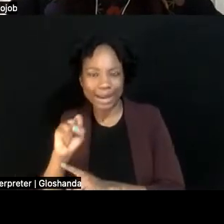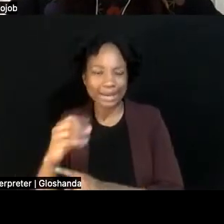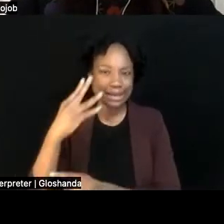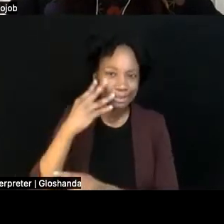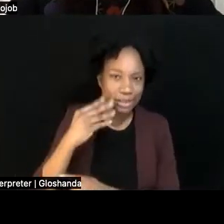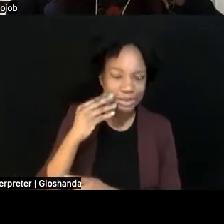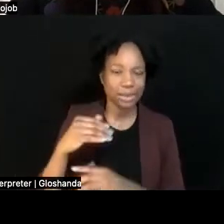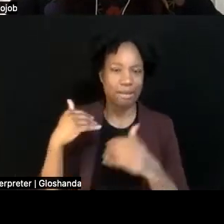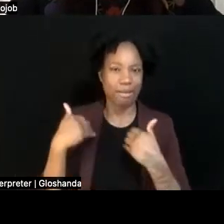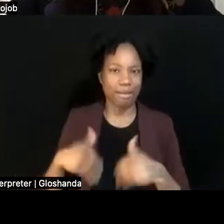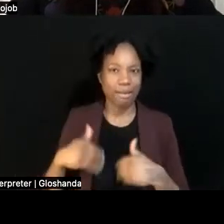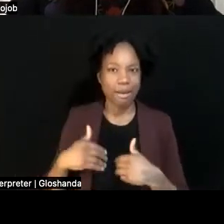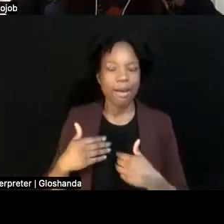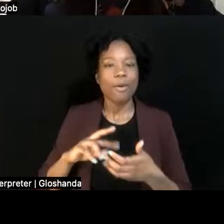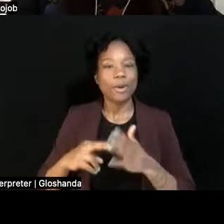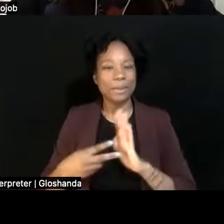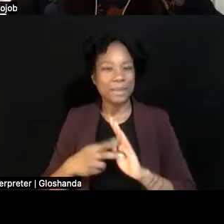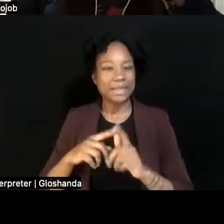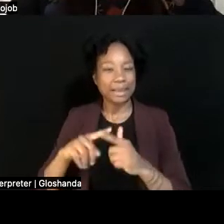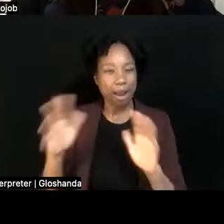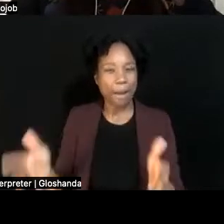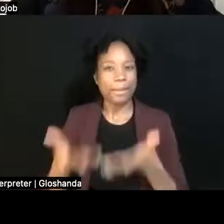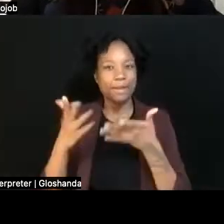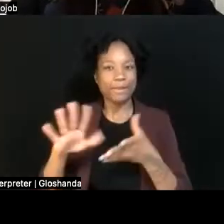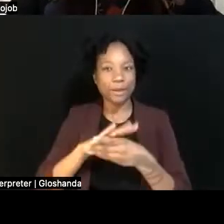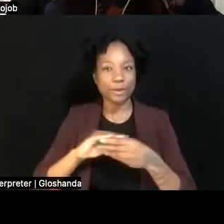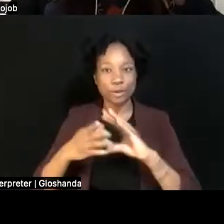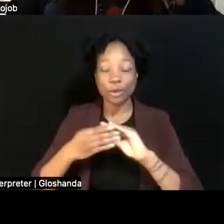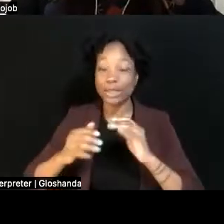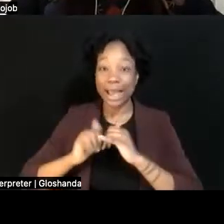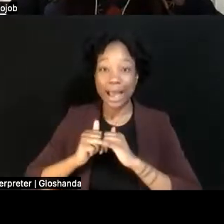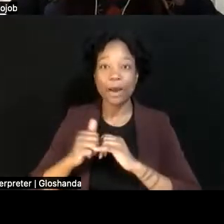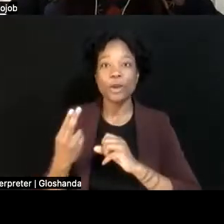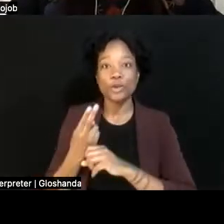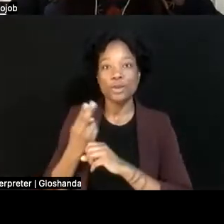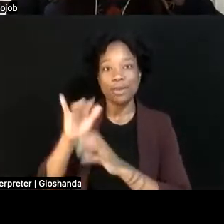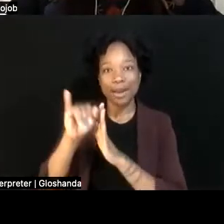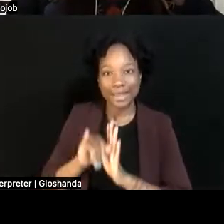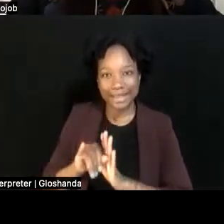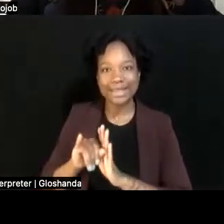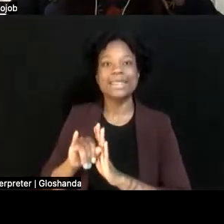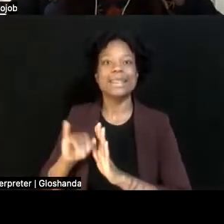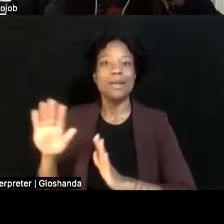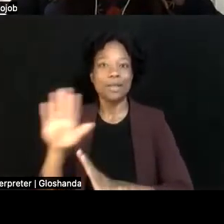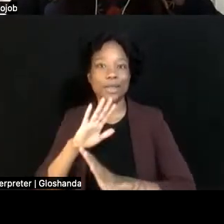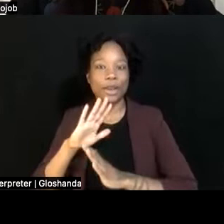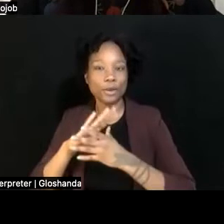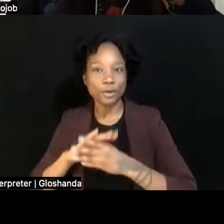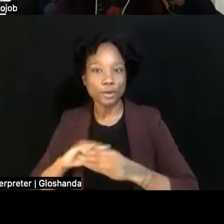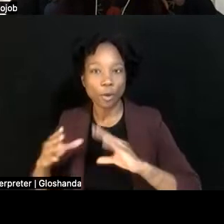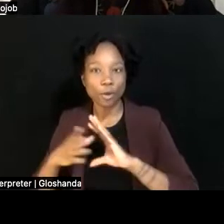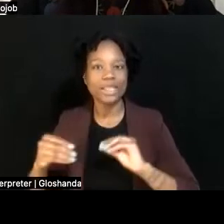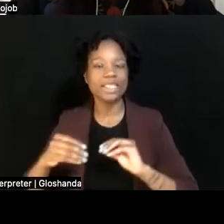stories through an Indigenous lens. And Maria, you so wonderfully involved yourself in the work. And